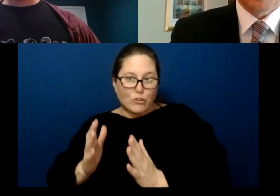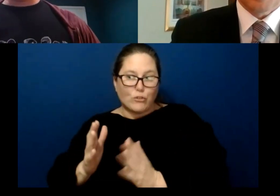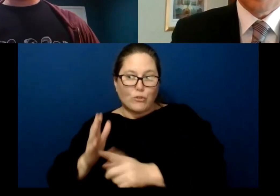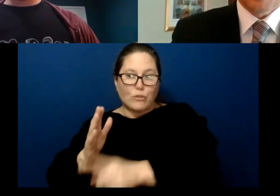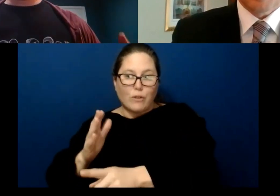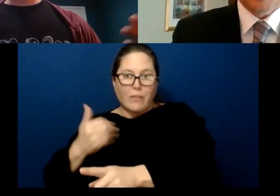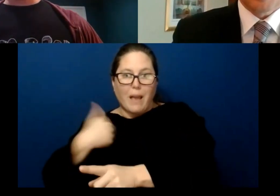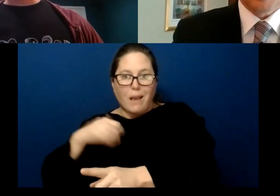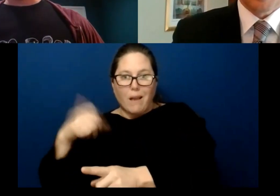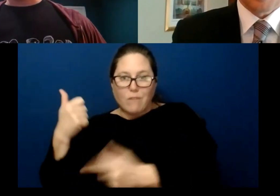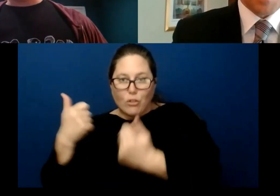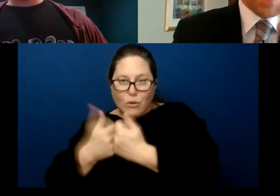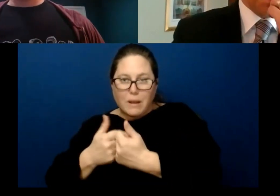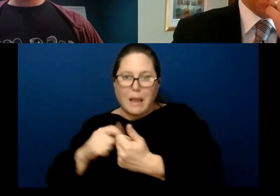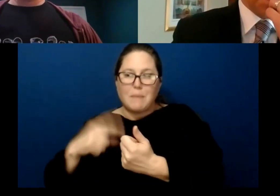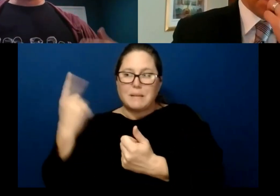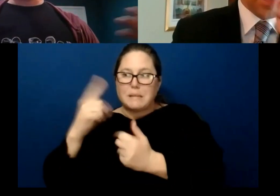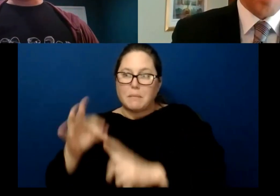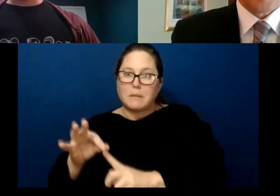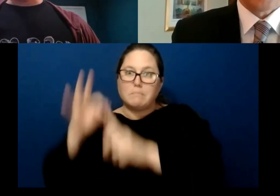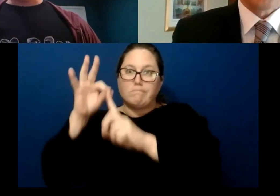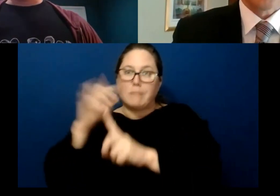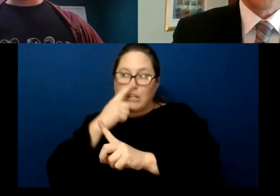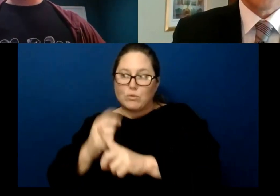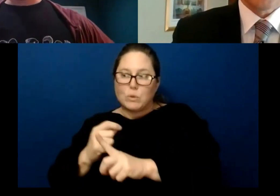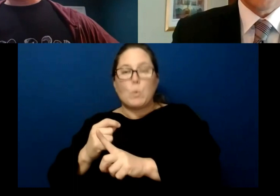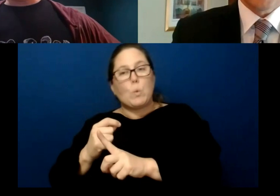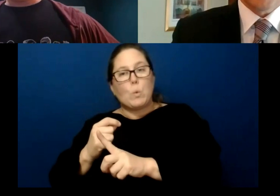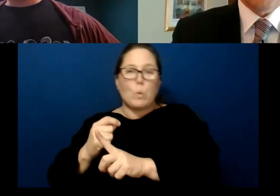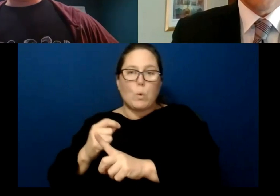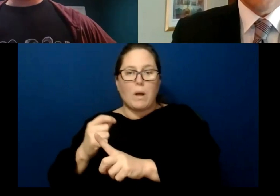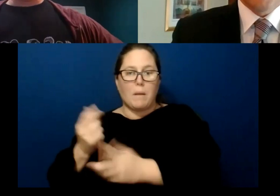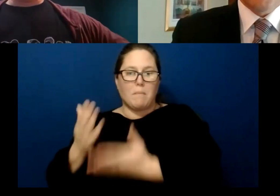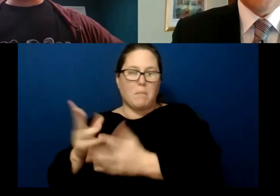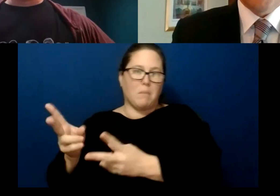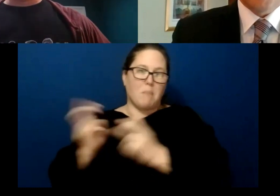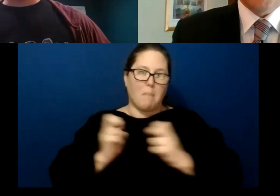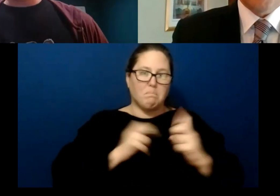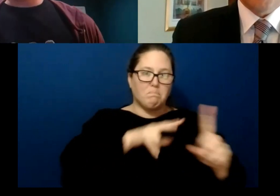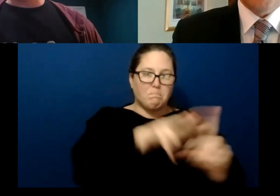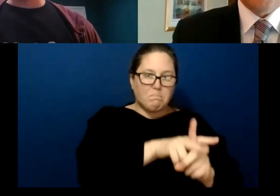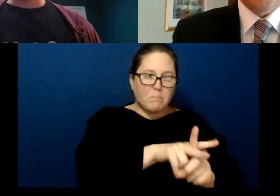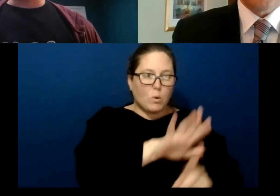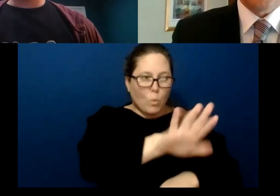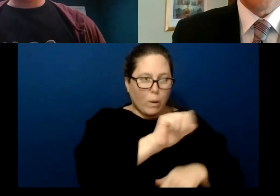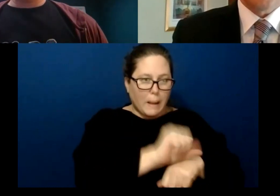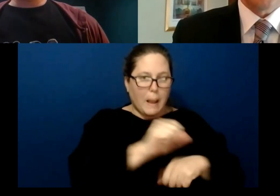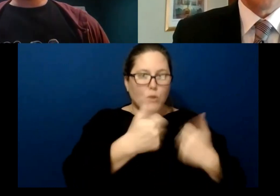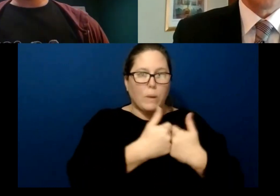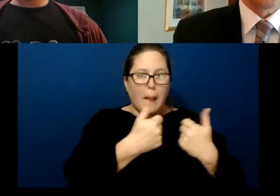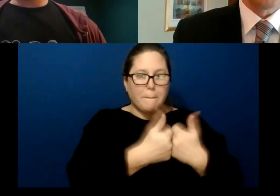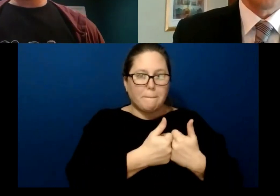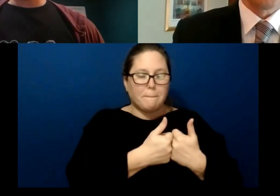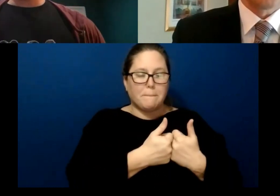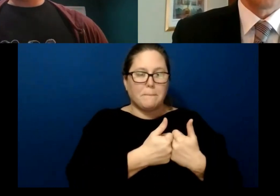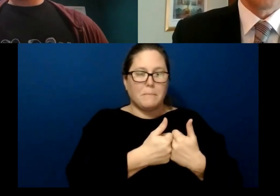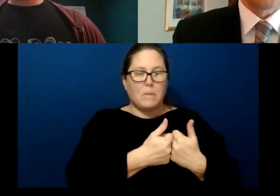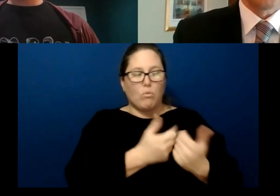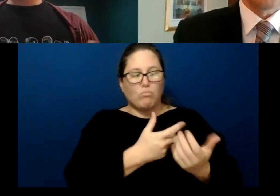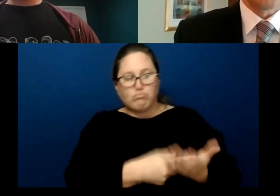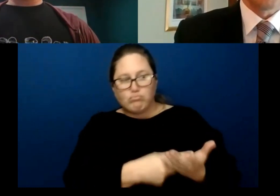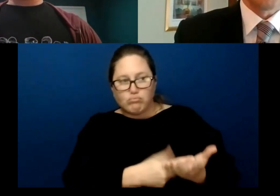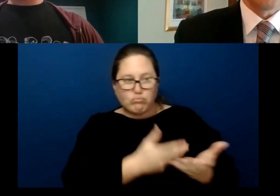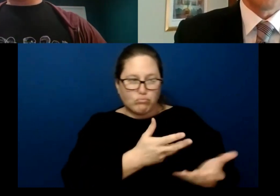cool, interesting thing that people really like. We think that it might work within your game, whoever the game developer is. And we'll talk to them, and